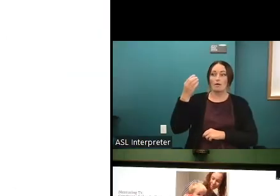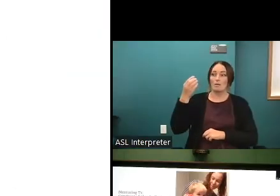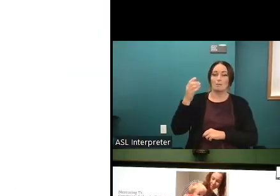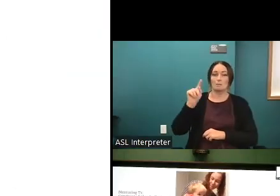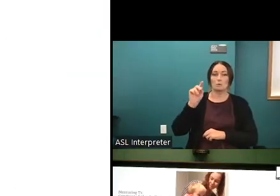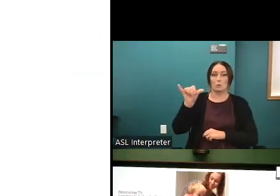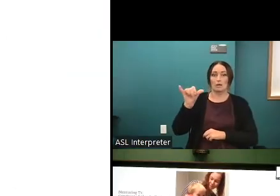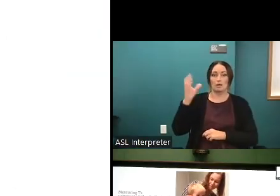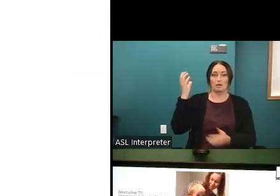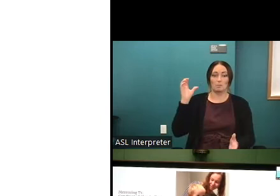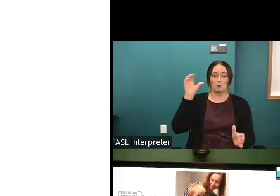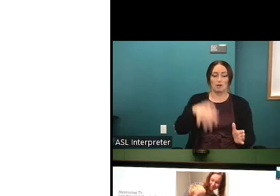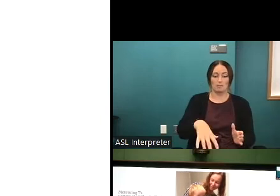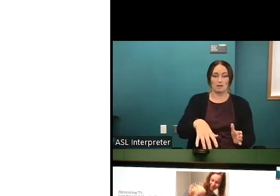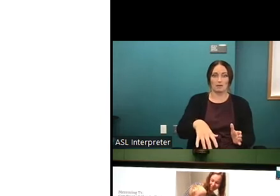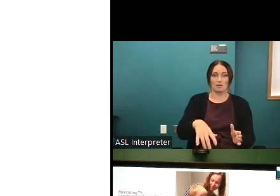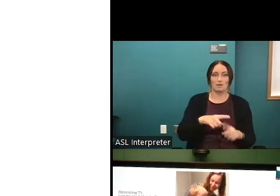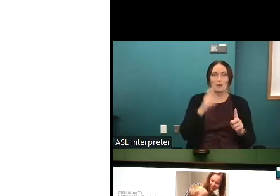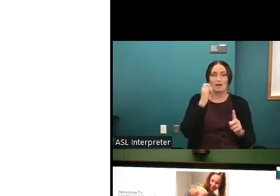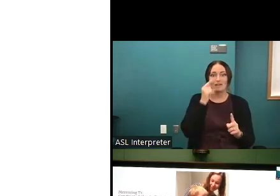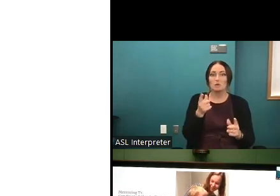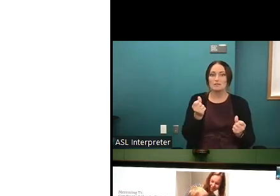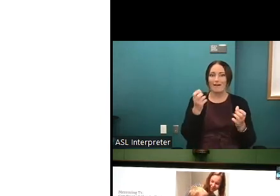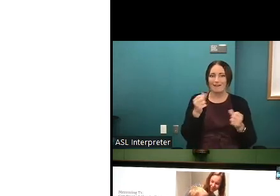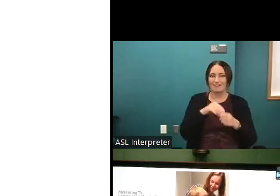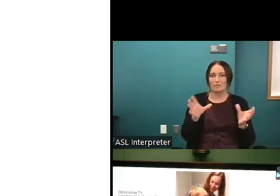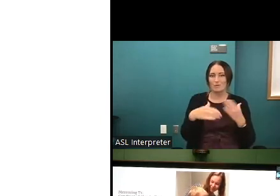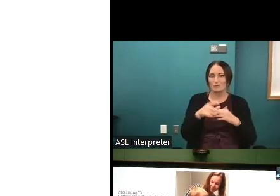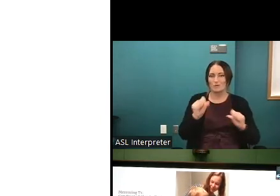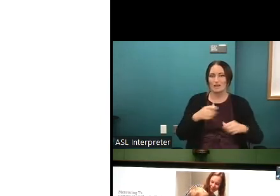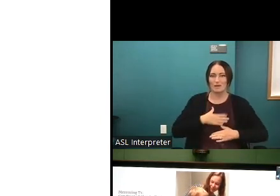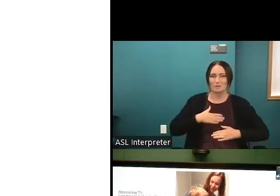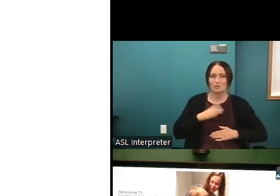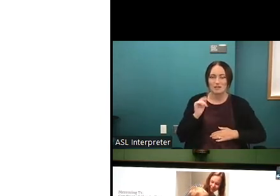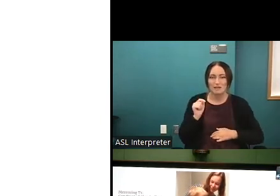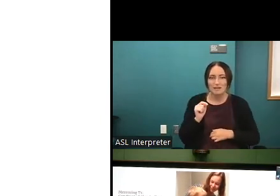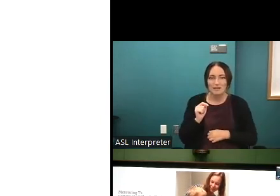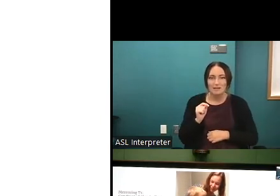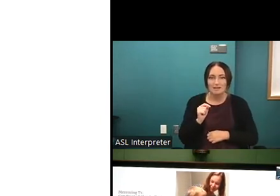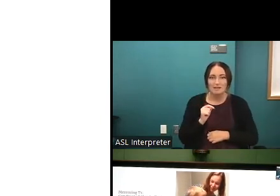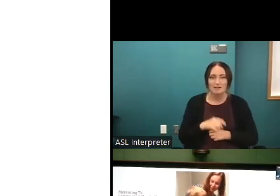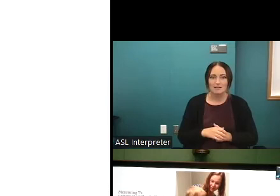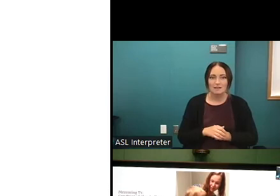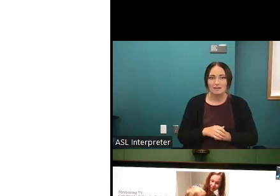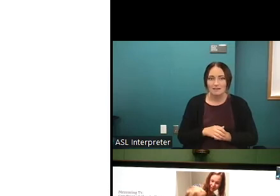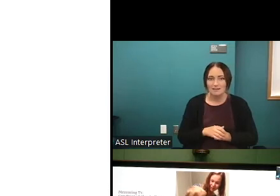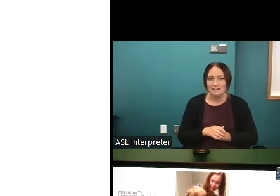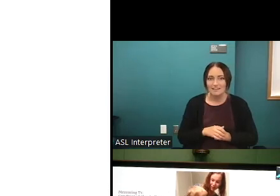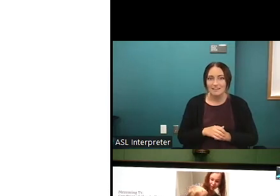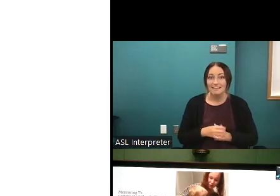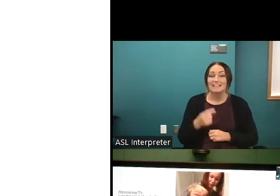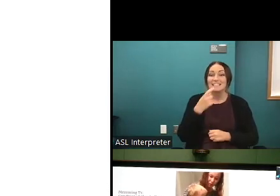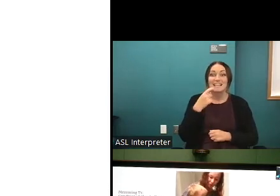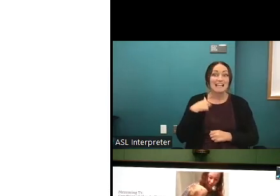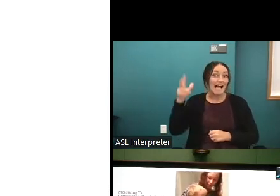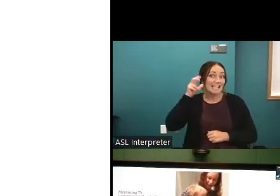bucket. But those of you who signed in the room are going to appreciate this. He goes, I